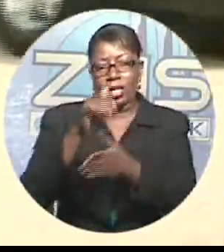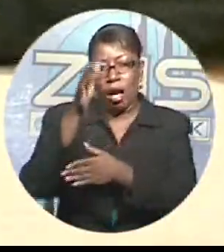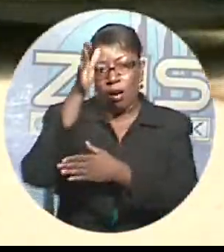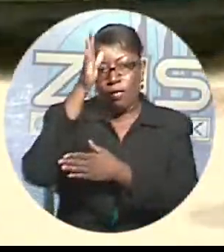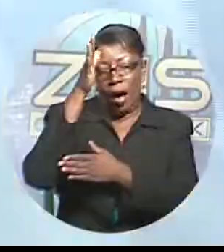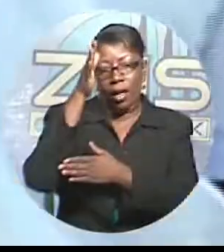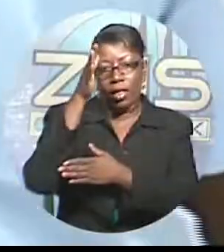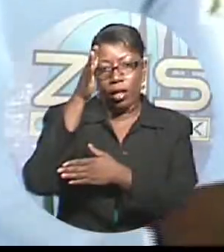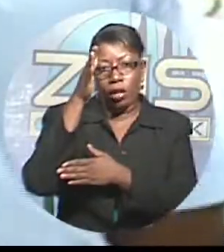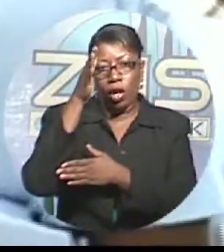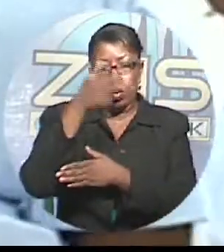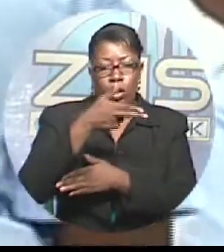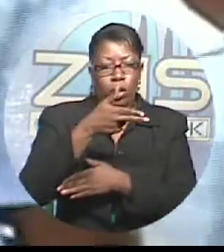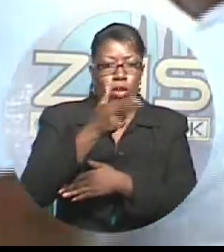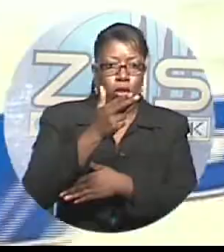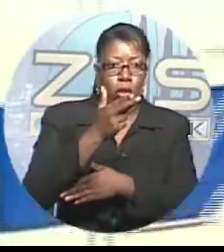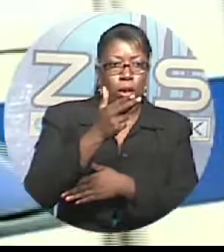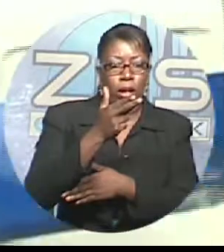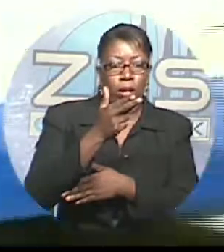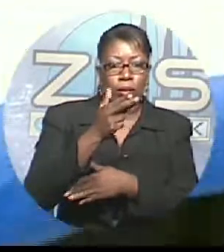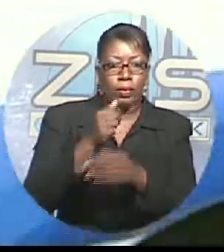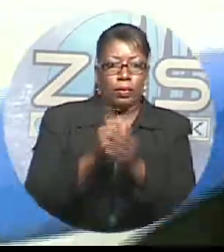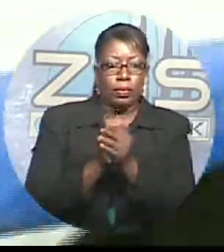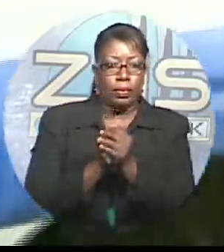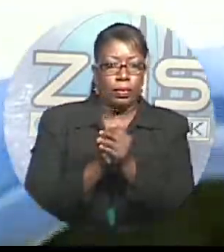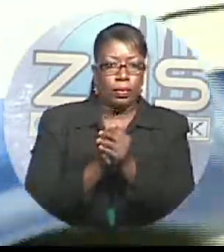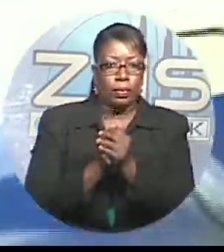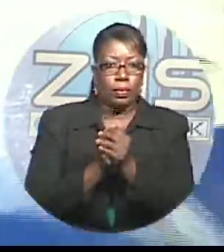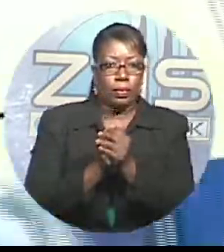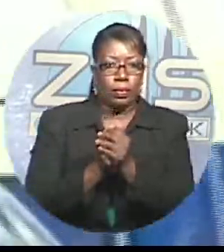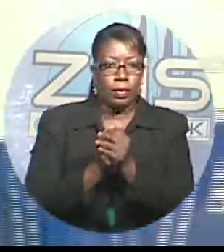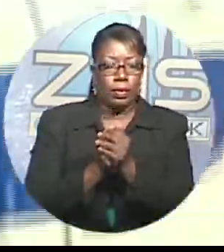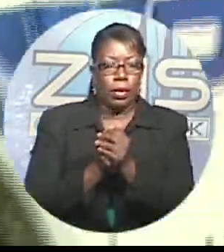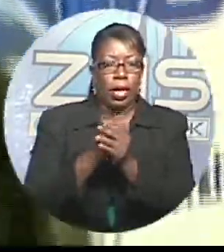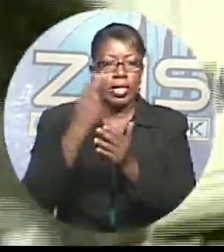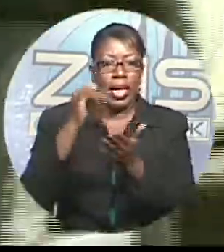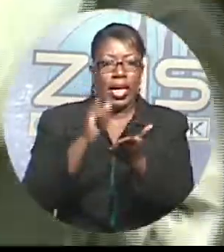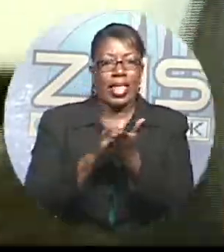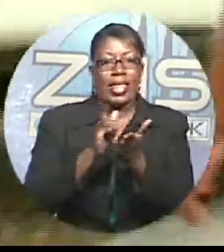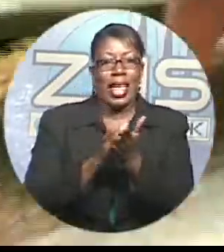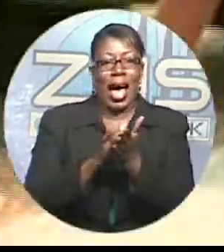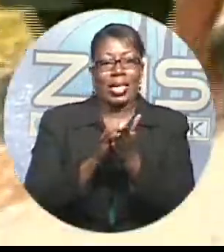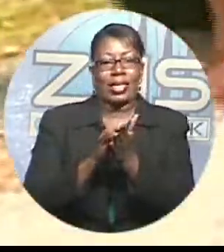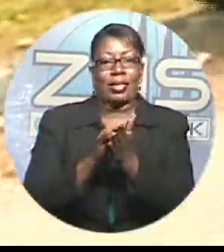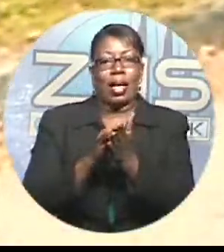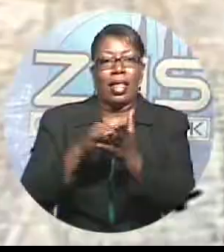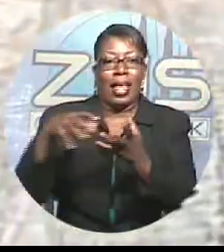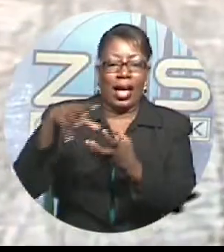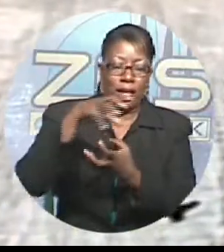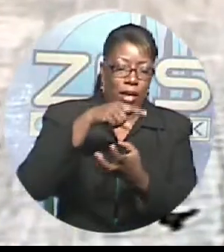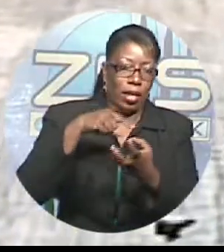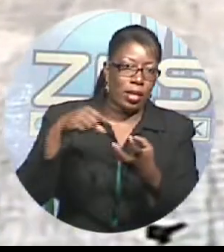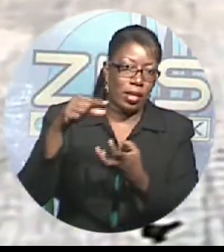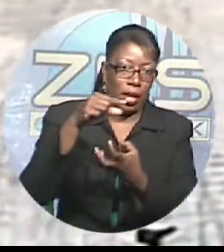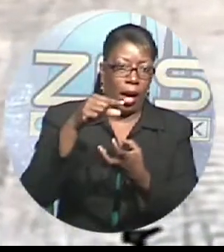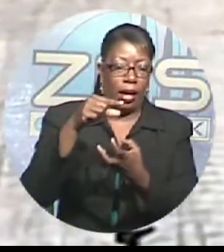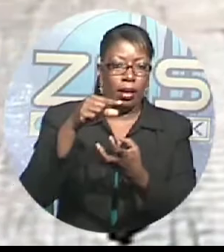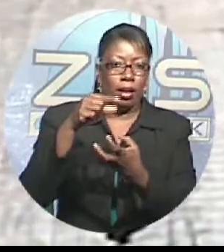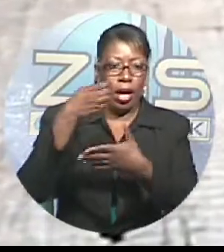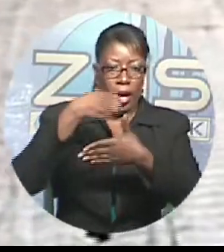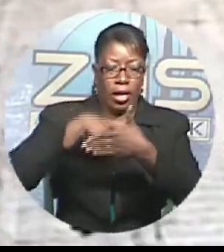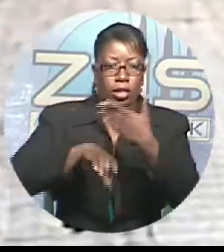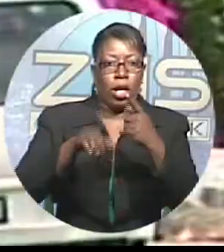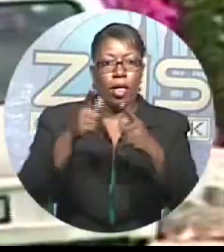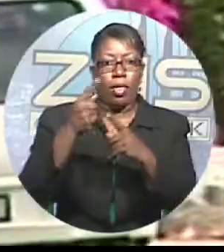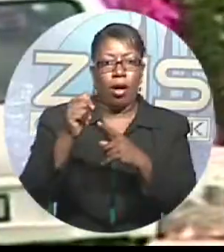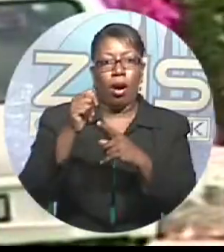raid along with other family members. The website goes on to say that the machete-wielding gang threatened George and five other relatives after bursting into the